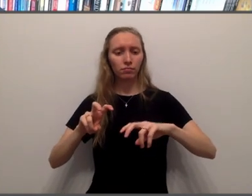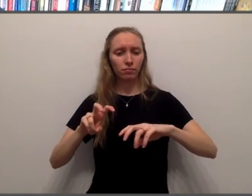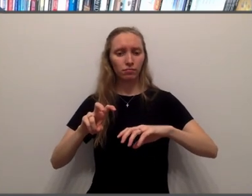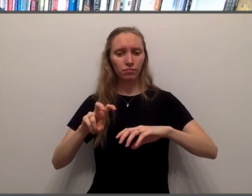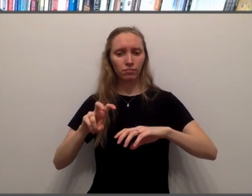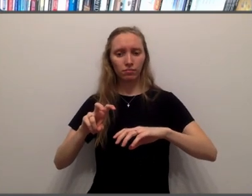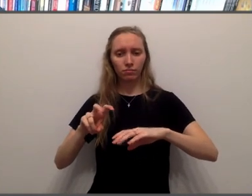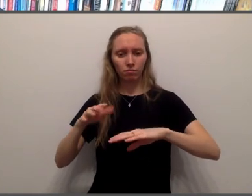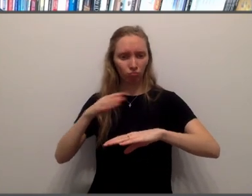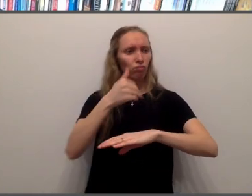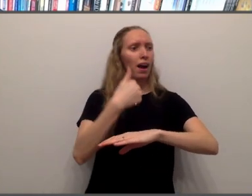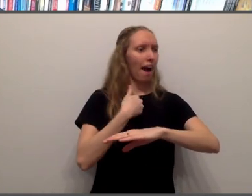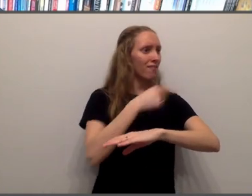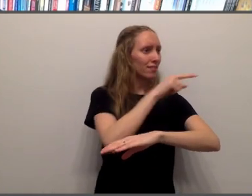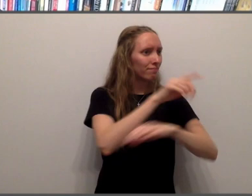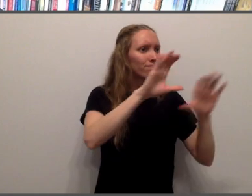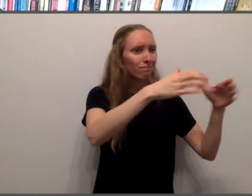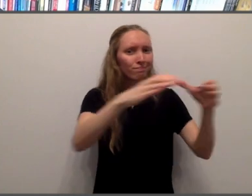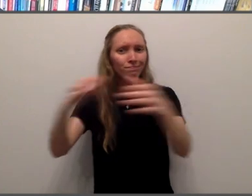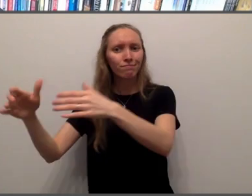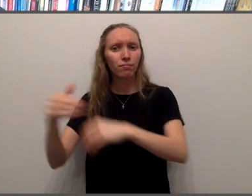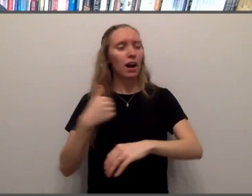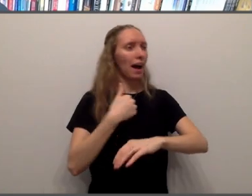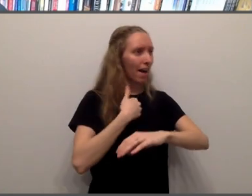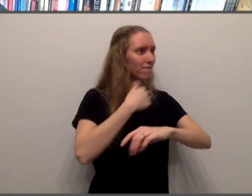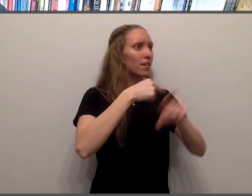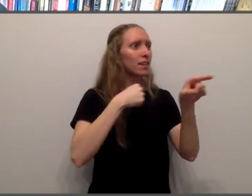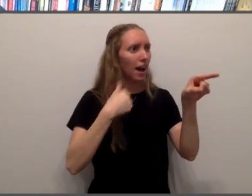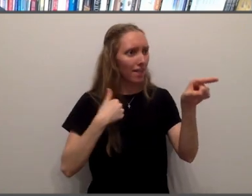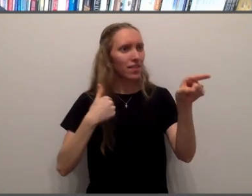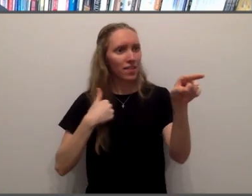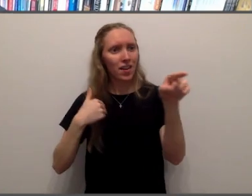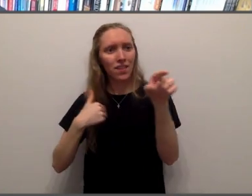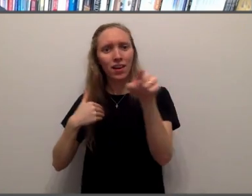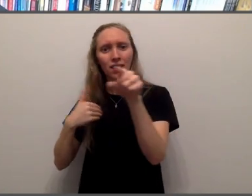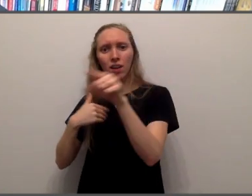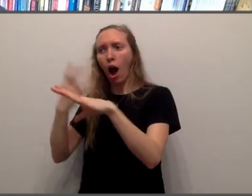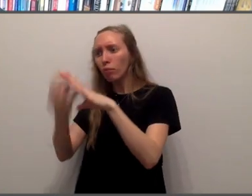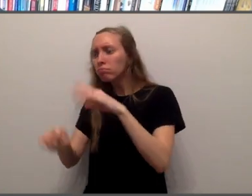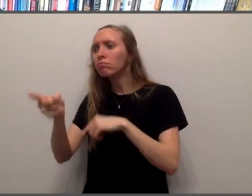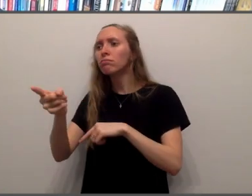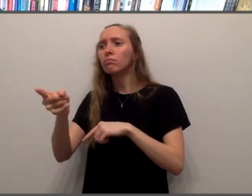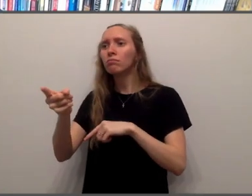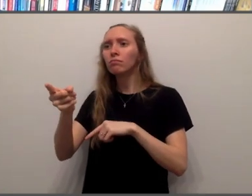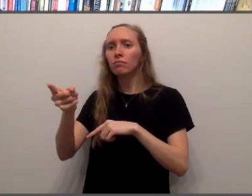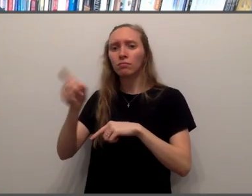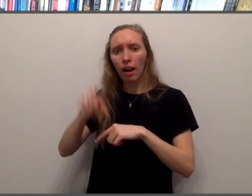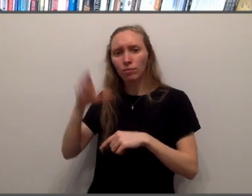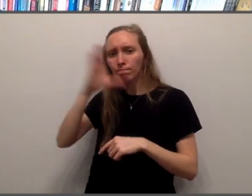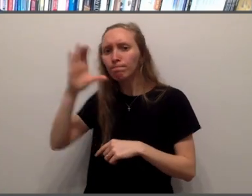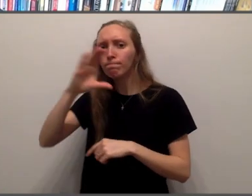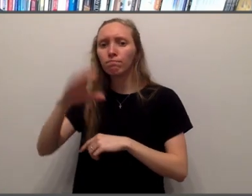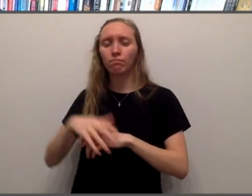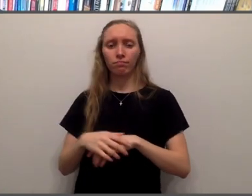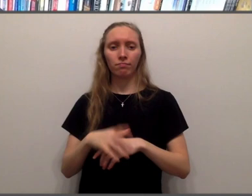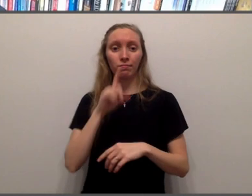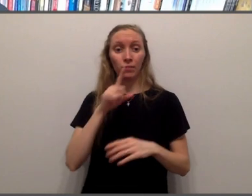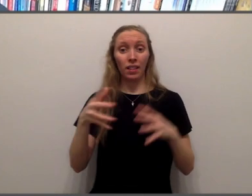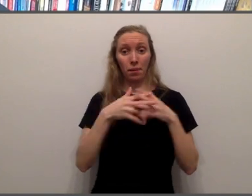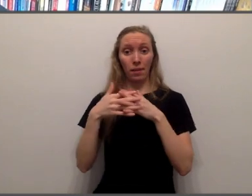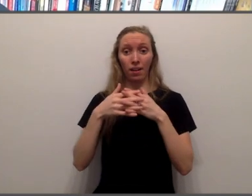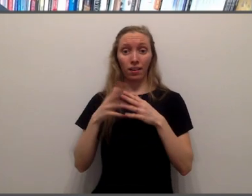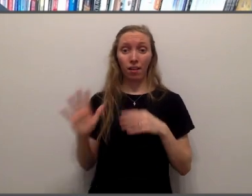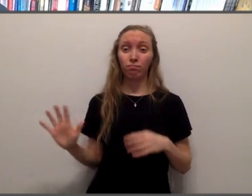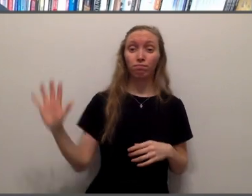of those who are differently abled. In fact, here in the U.S., about 20% of the people are recorded